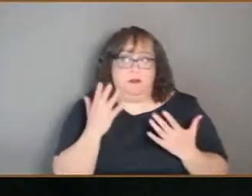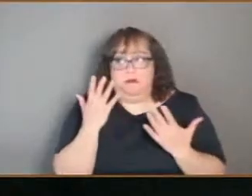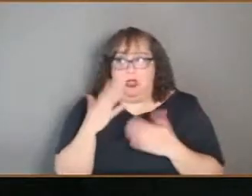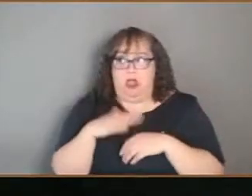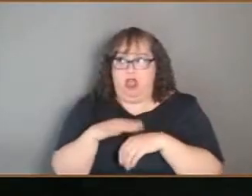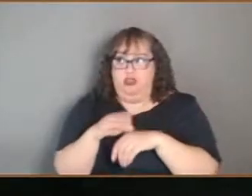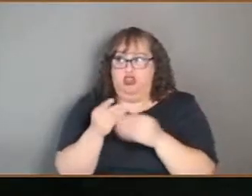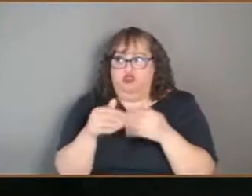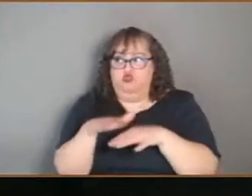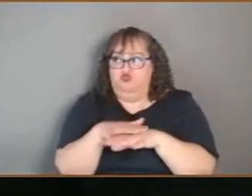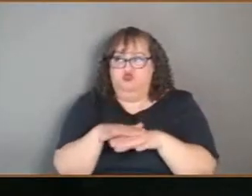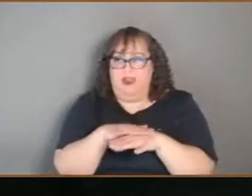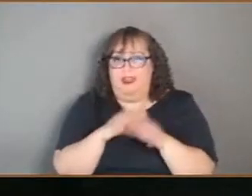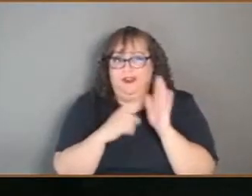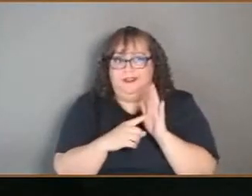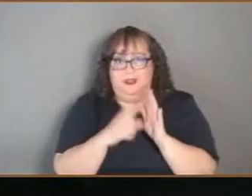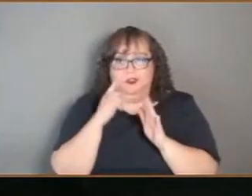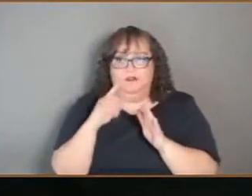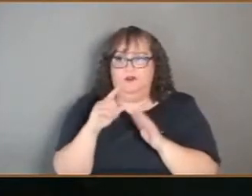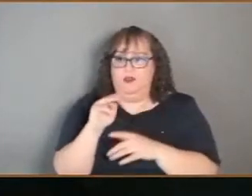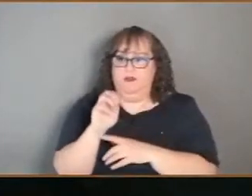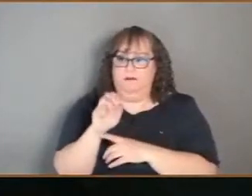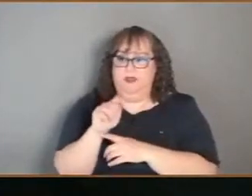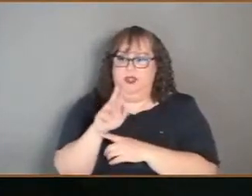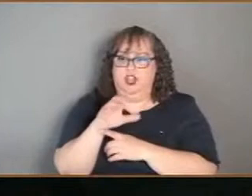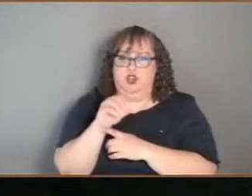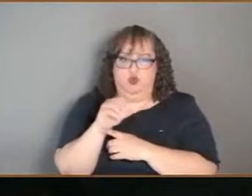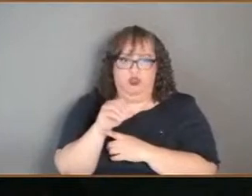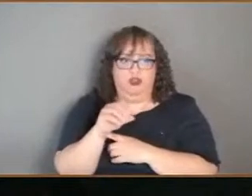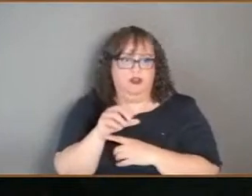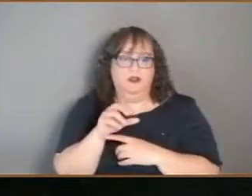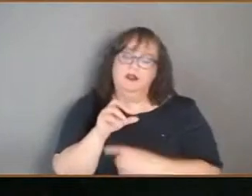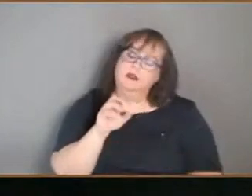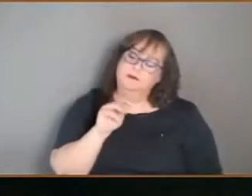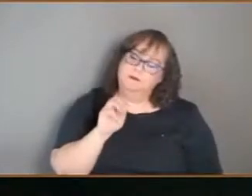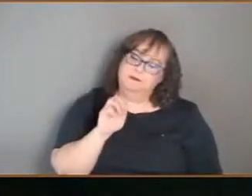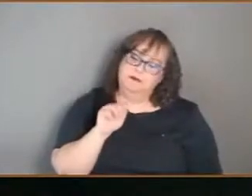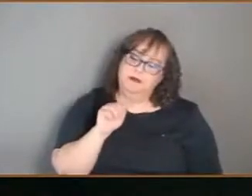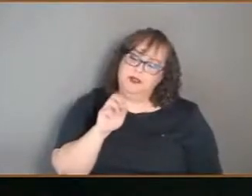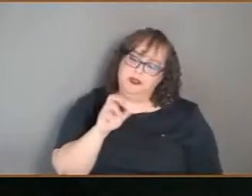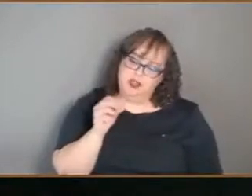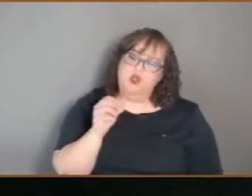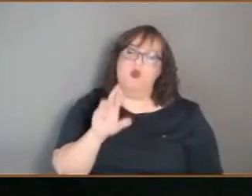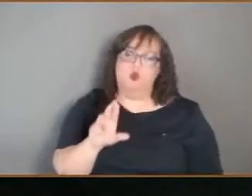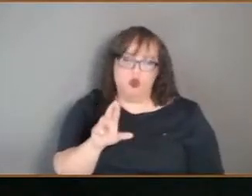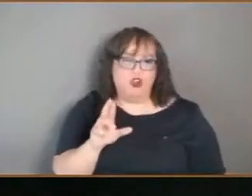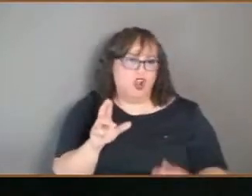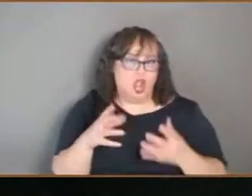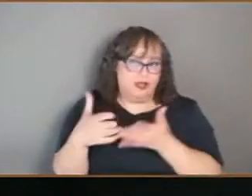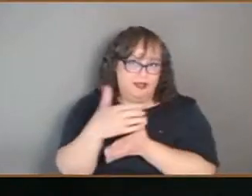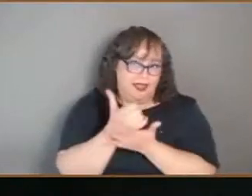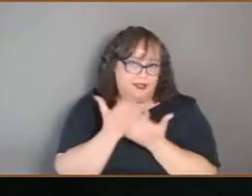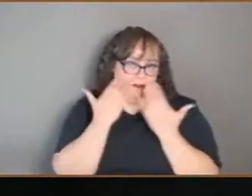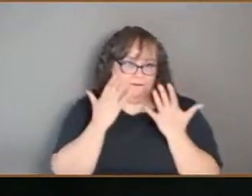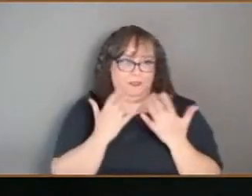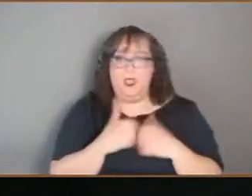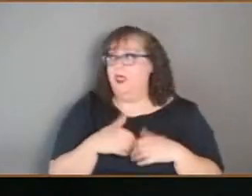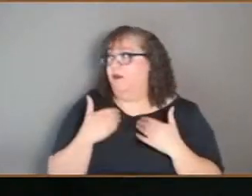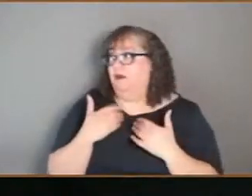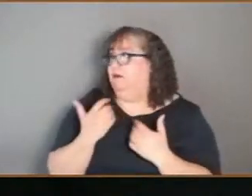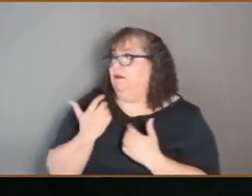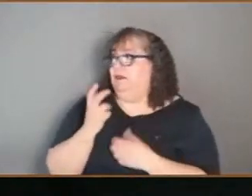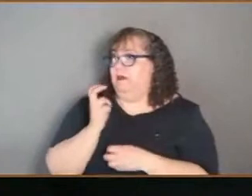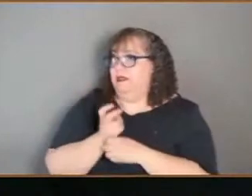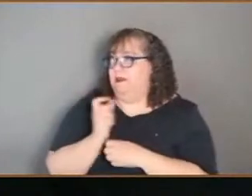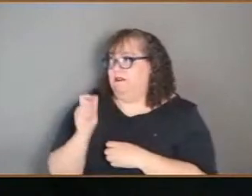That would be good to know. I should know that. Yeah, that was a good question that I didn't know how to read to you. I'm very sorry. Navdeet on